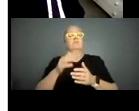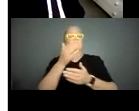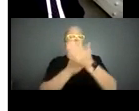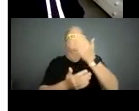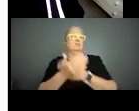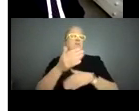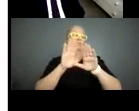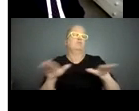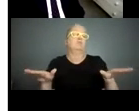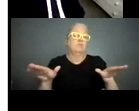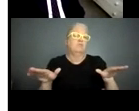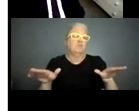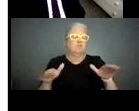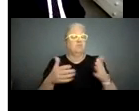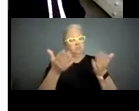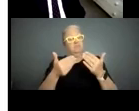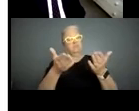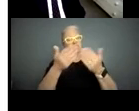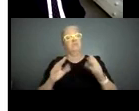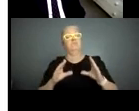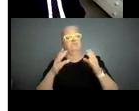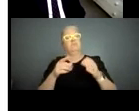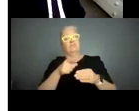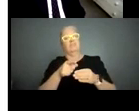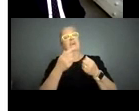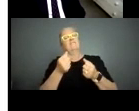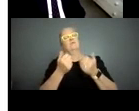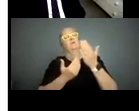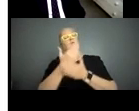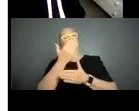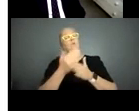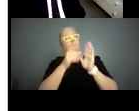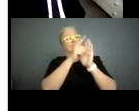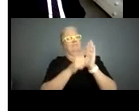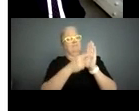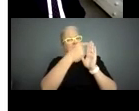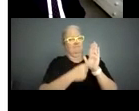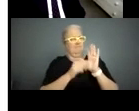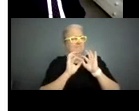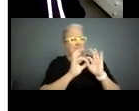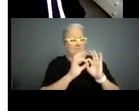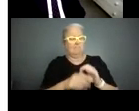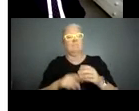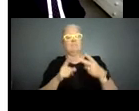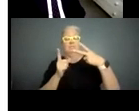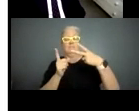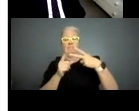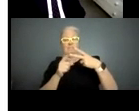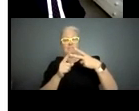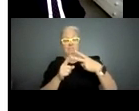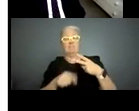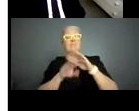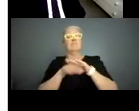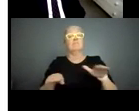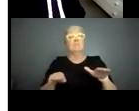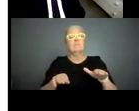the new education policy is addressing. The second big lacuna was children were coming to school at the age